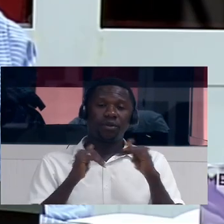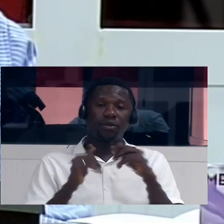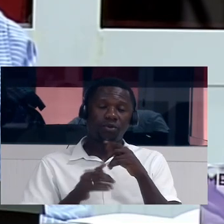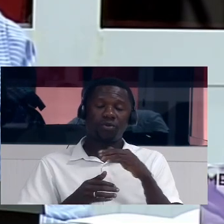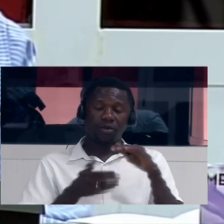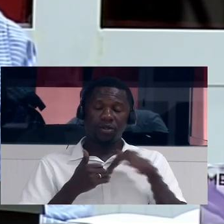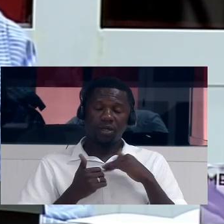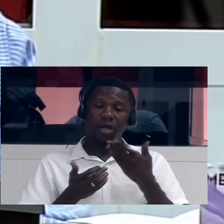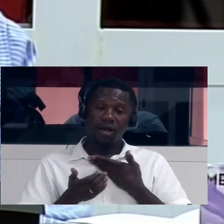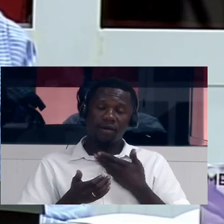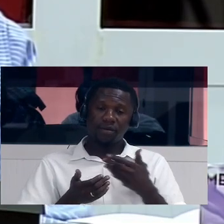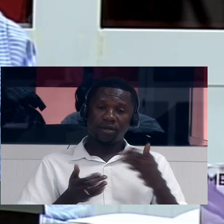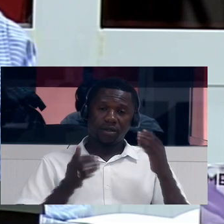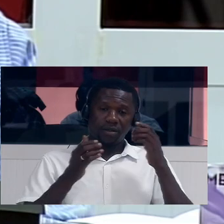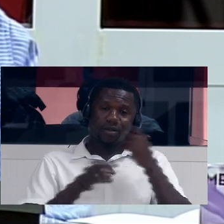College?